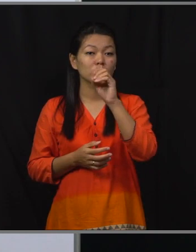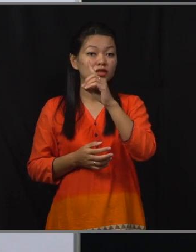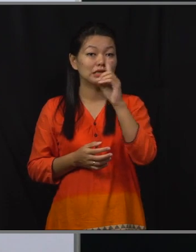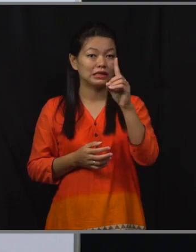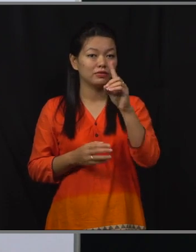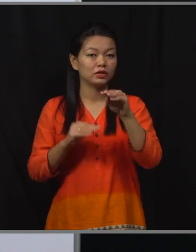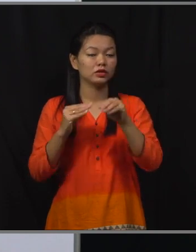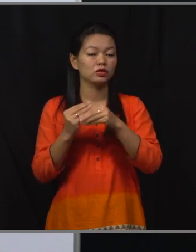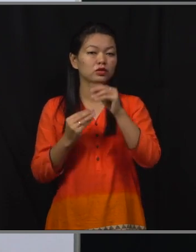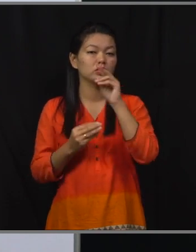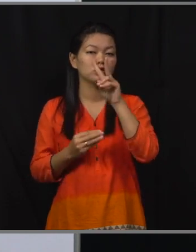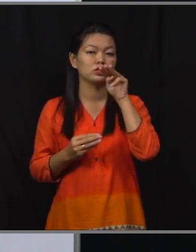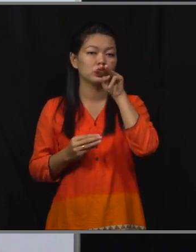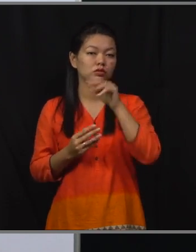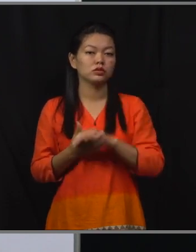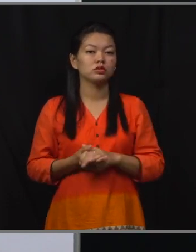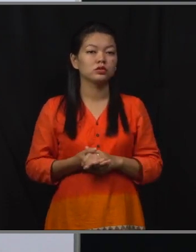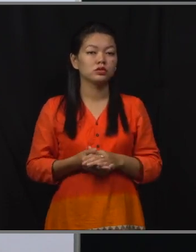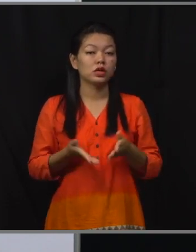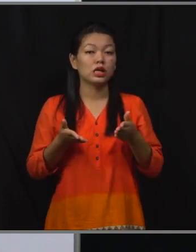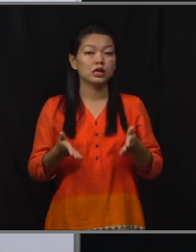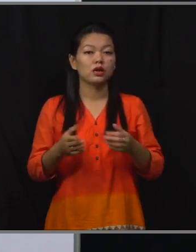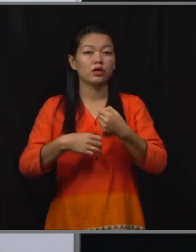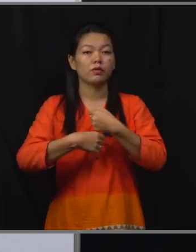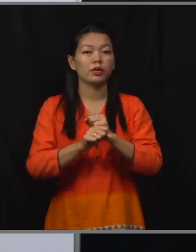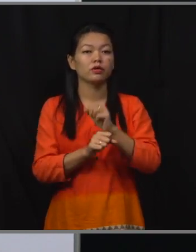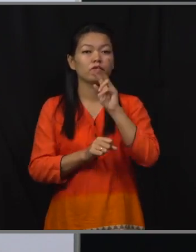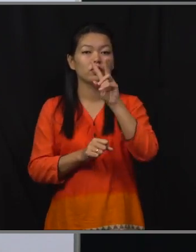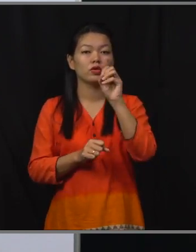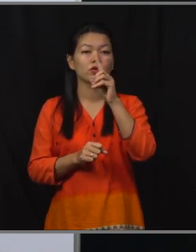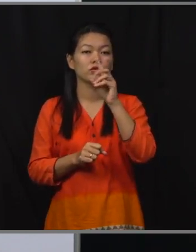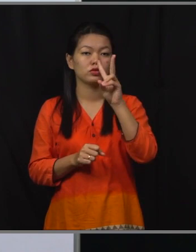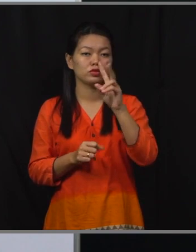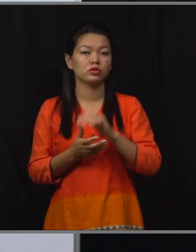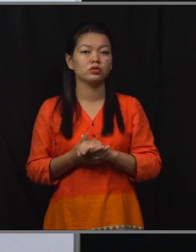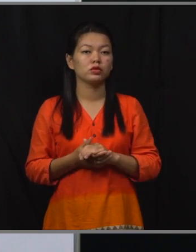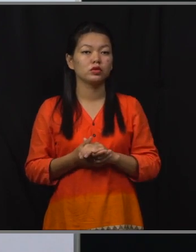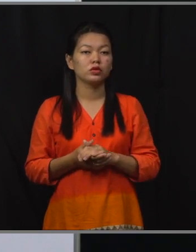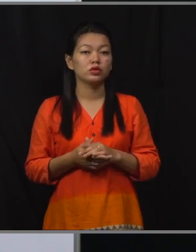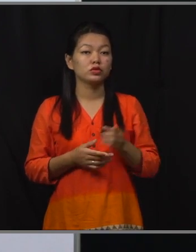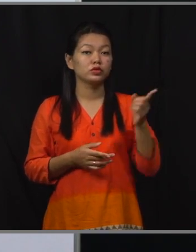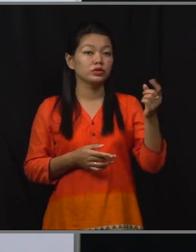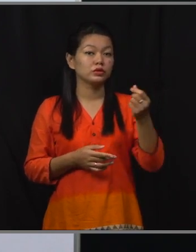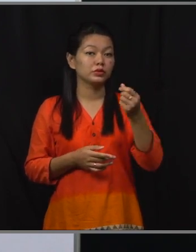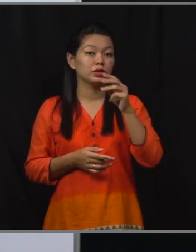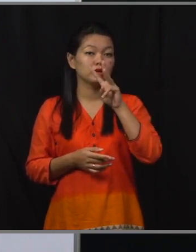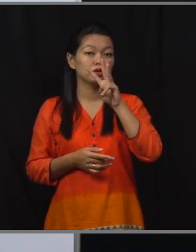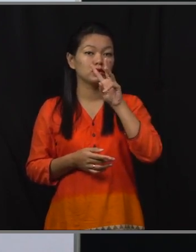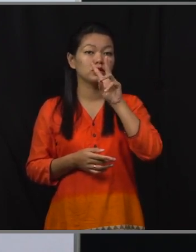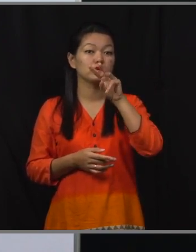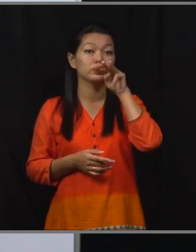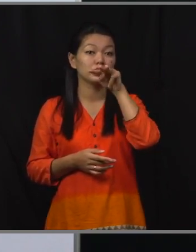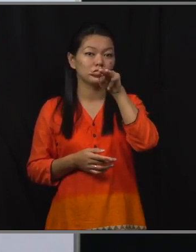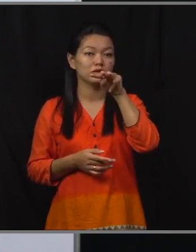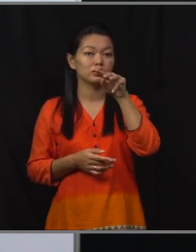Therefore, we are preparing for 2012. Therefore, this 2,000 has to be excluded. You